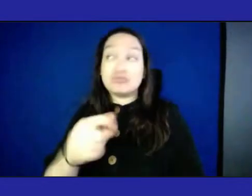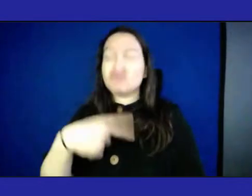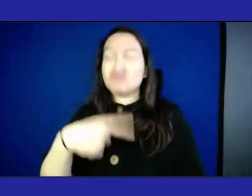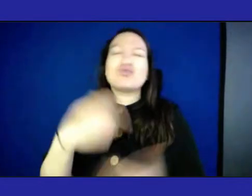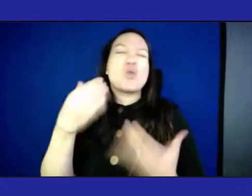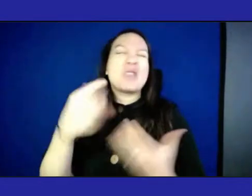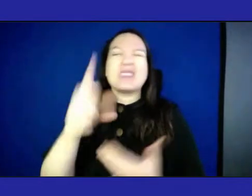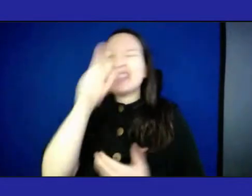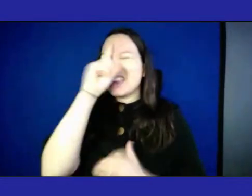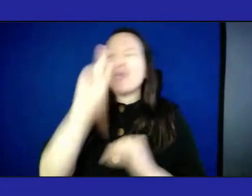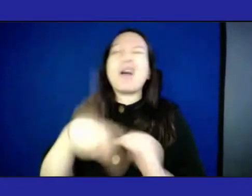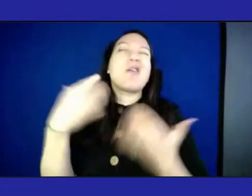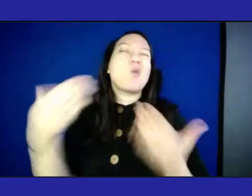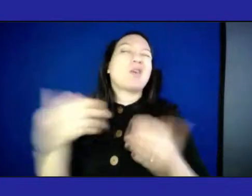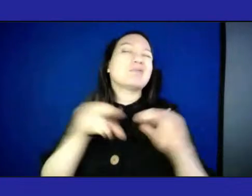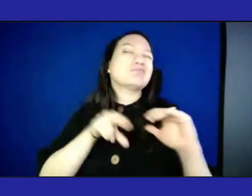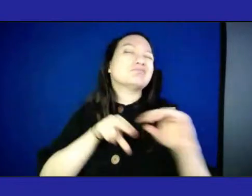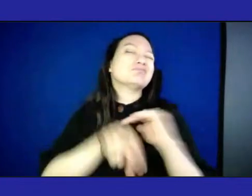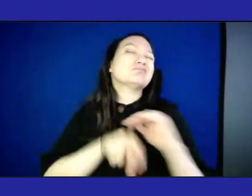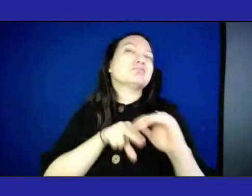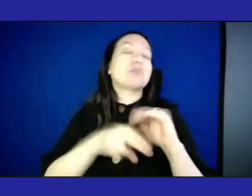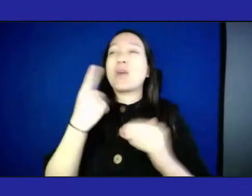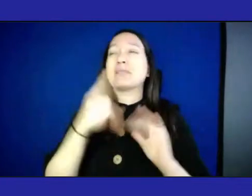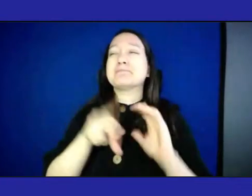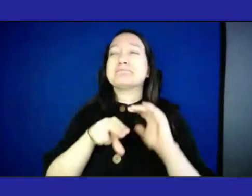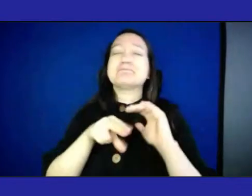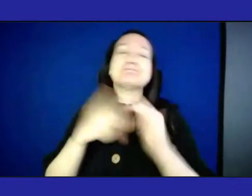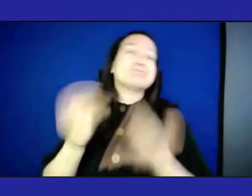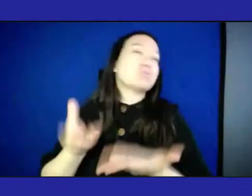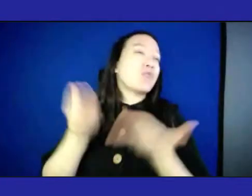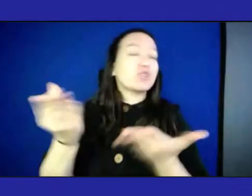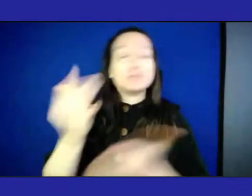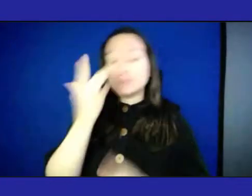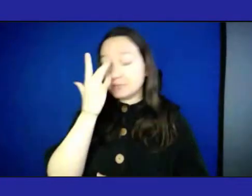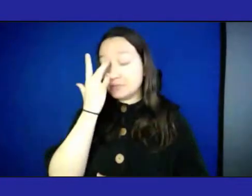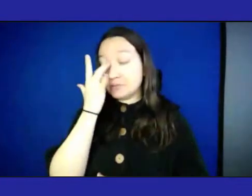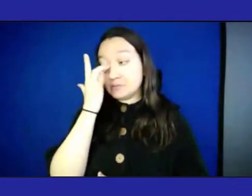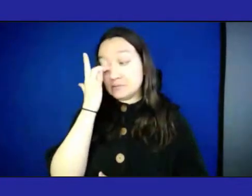one strategy that we can do to try to offer it to more patients.